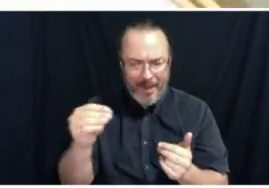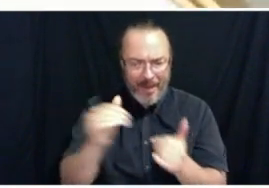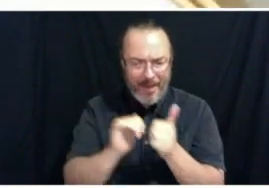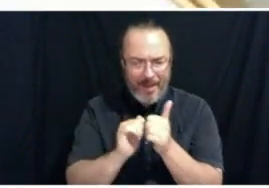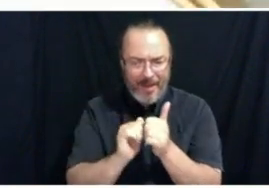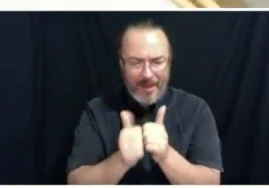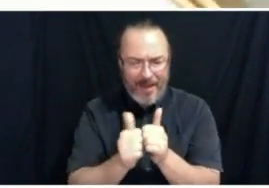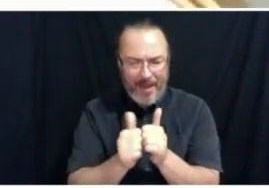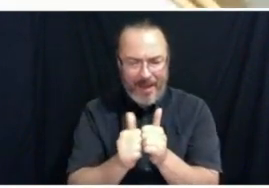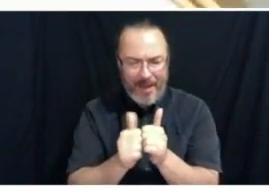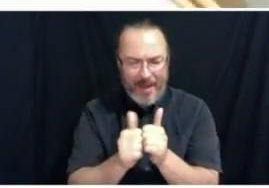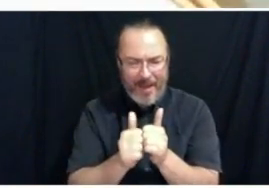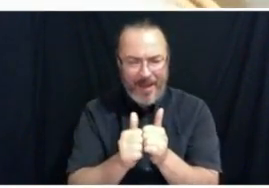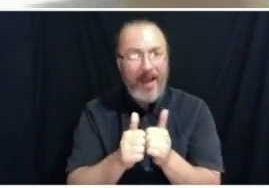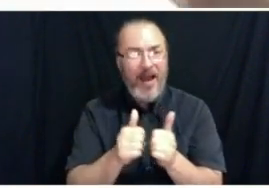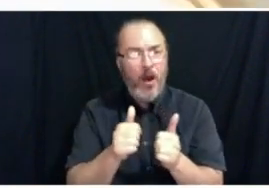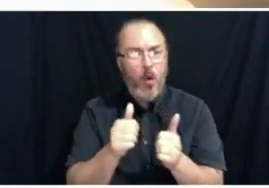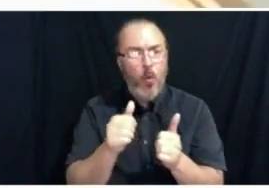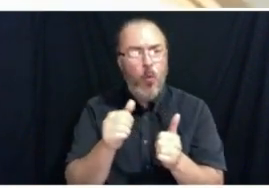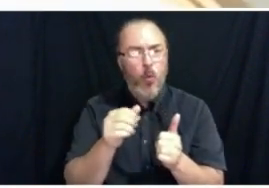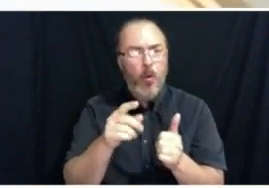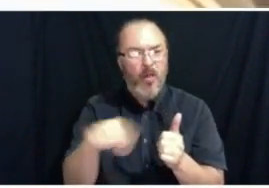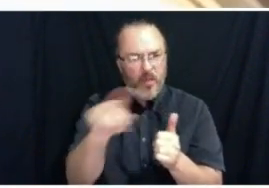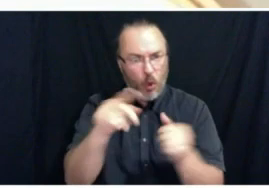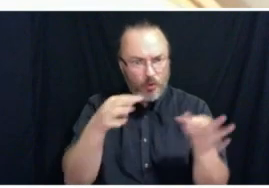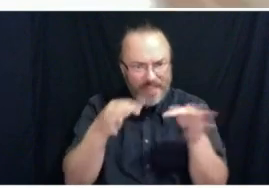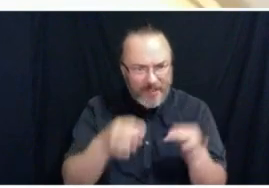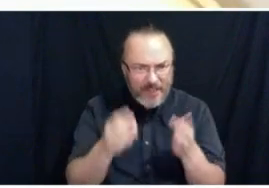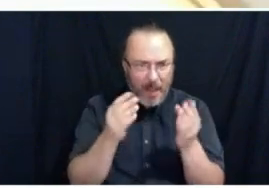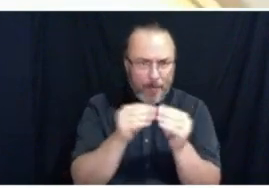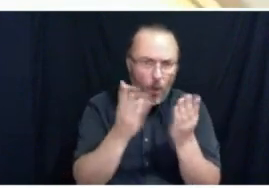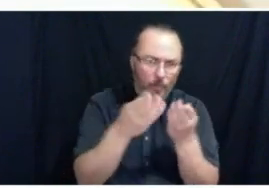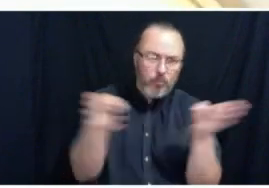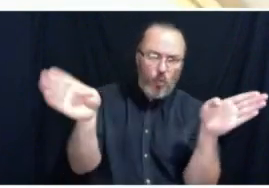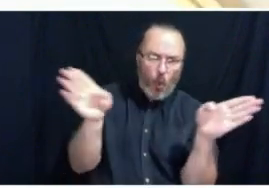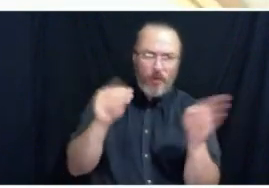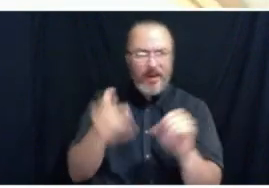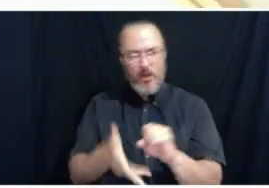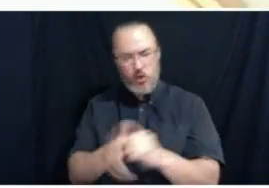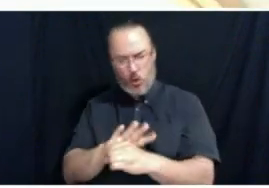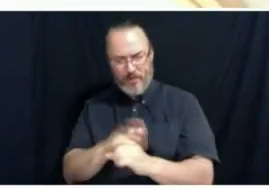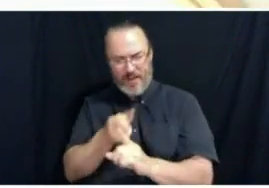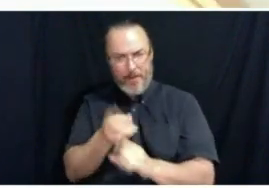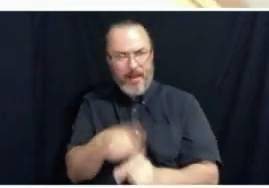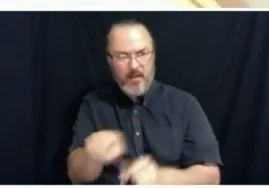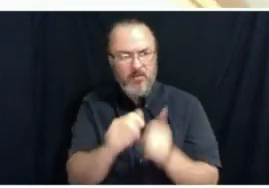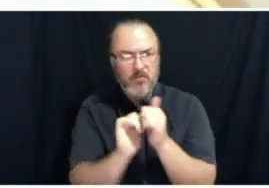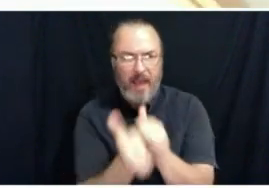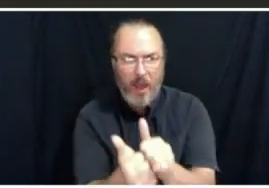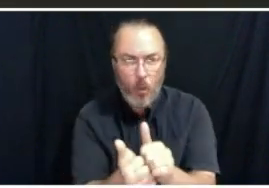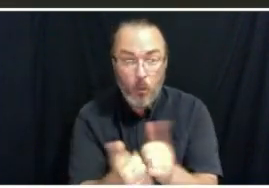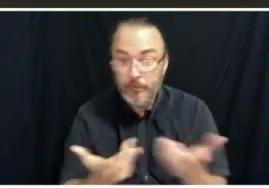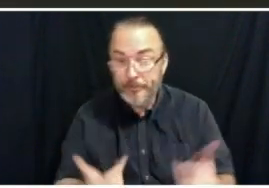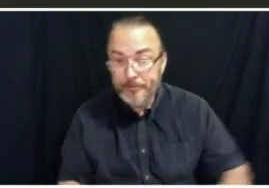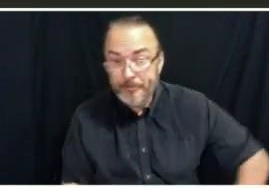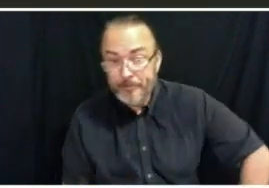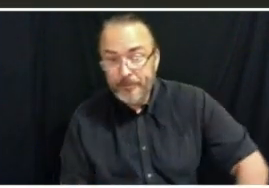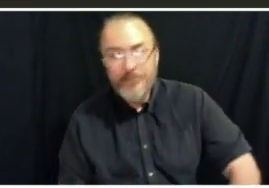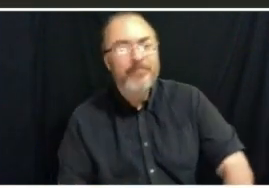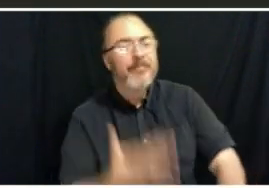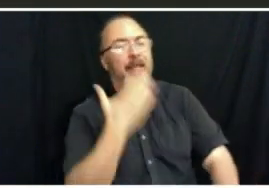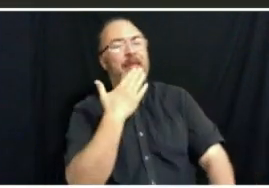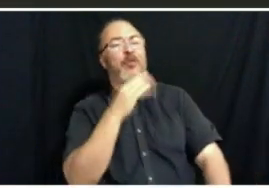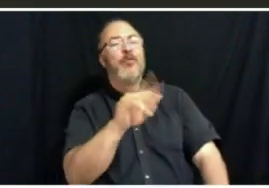definitions be widened? And what does COVID-19 bring to all this? Thank you, Dave, and thank you everyone